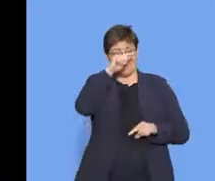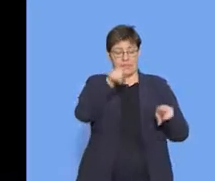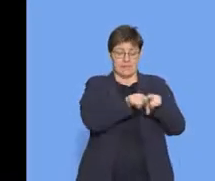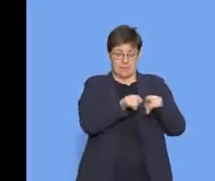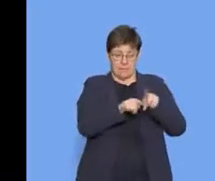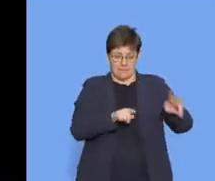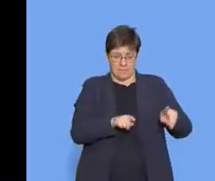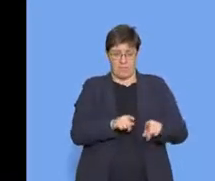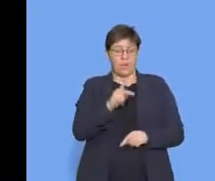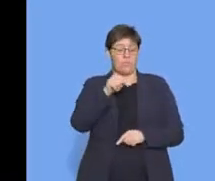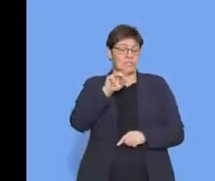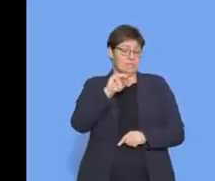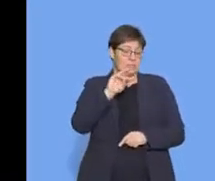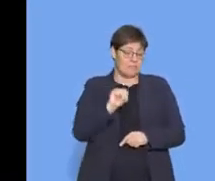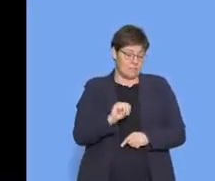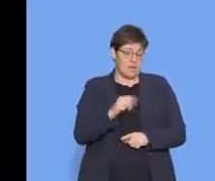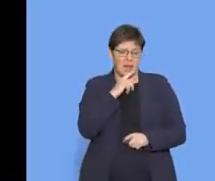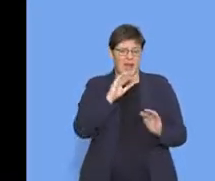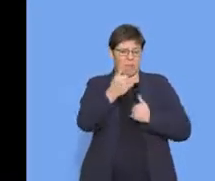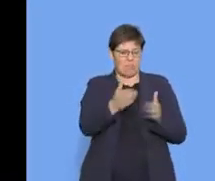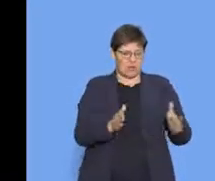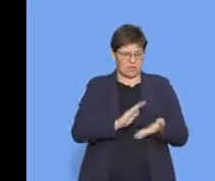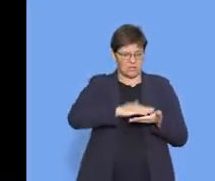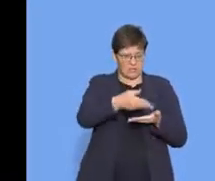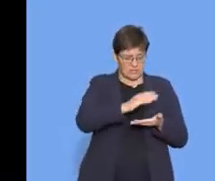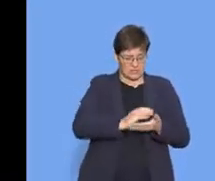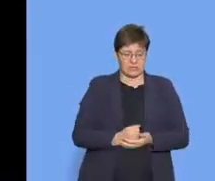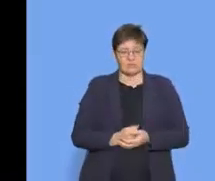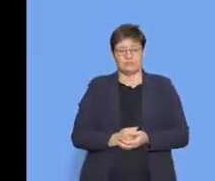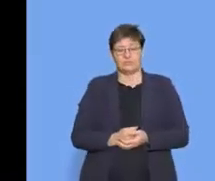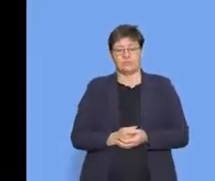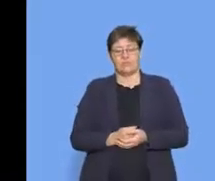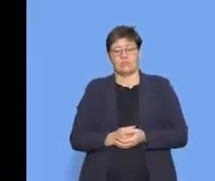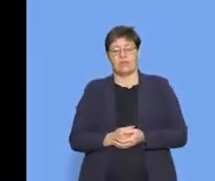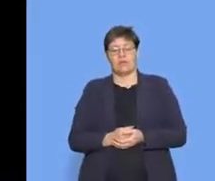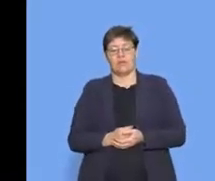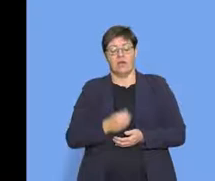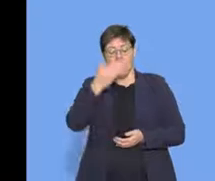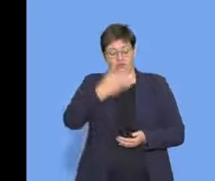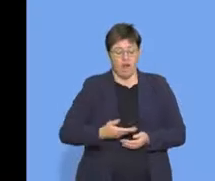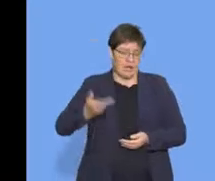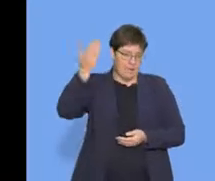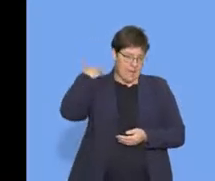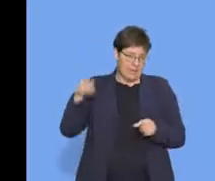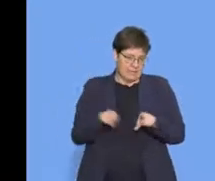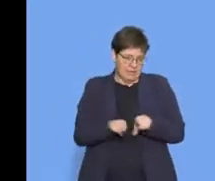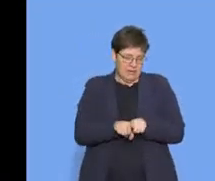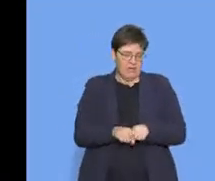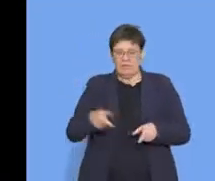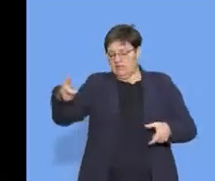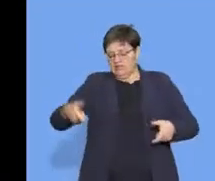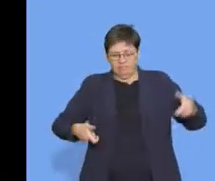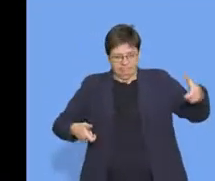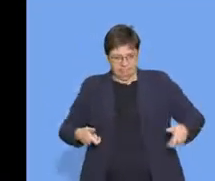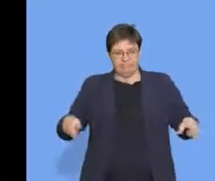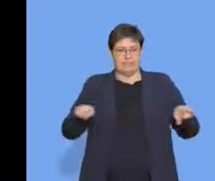know that these are the same because it's a prism, it's almost like a box, the top and the bottom are the same. The front and the back triangle are the same,